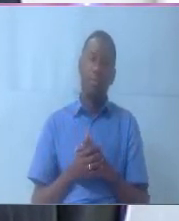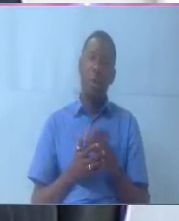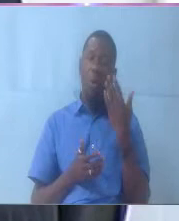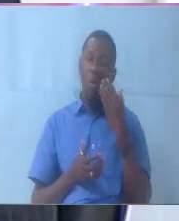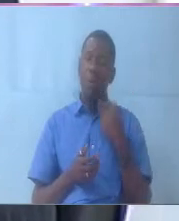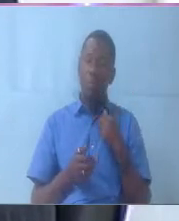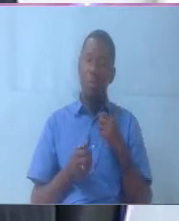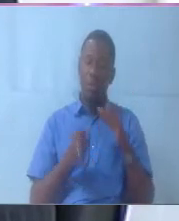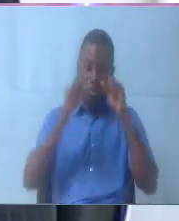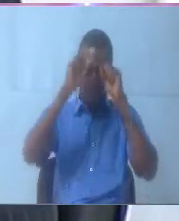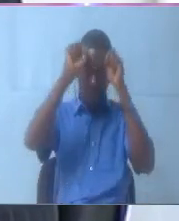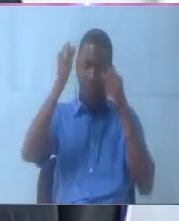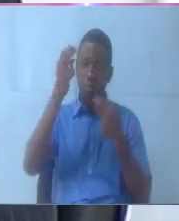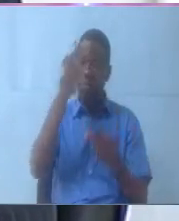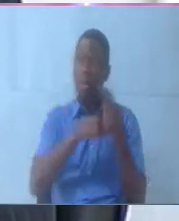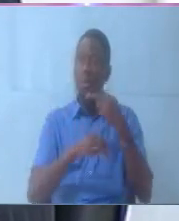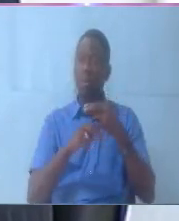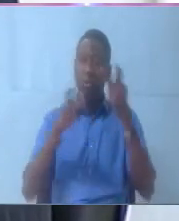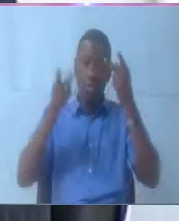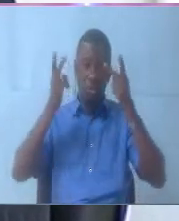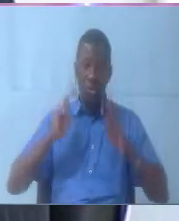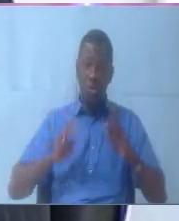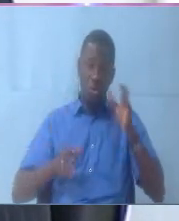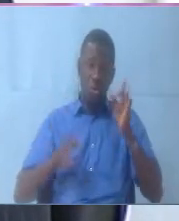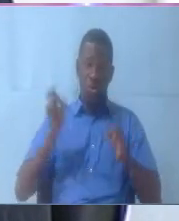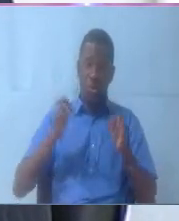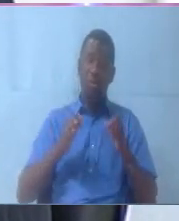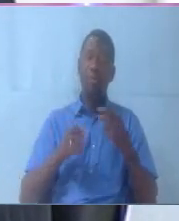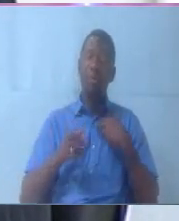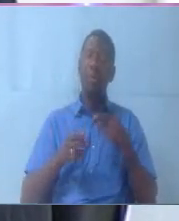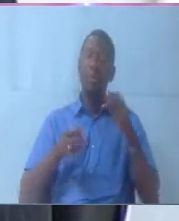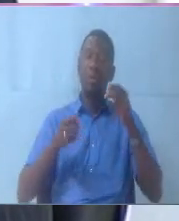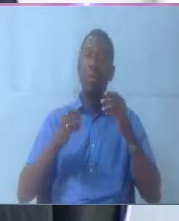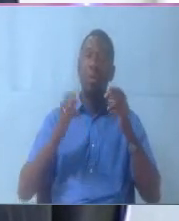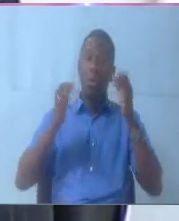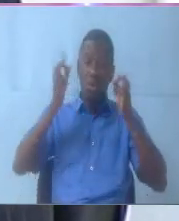the decision to be reviewed by the Supreme Court, he